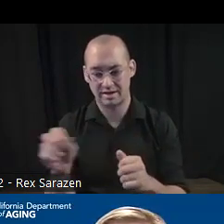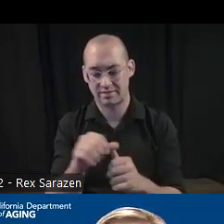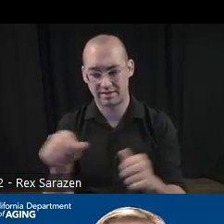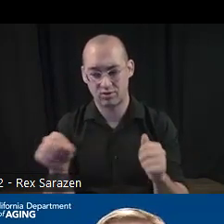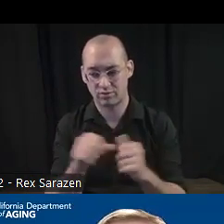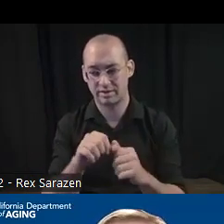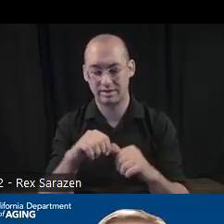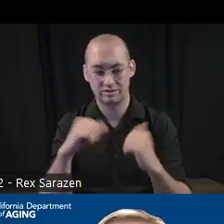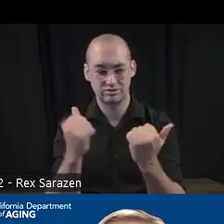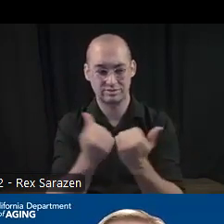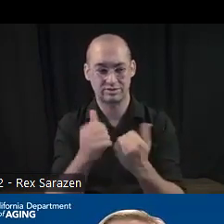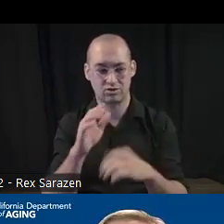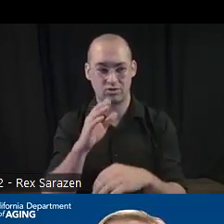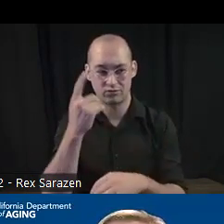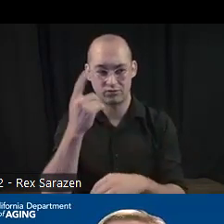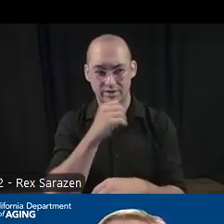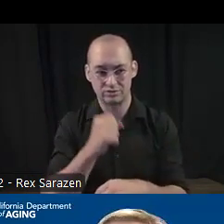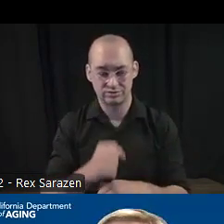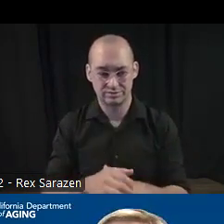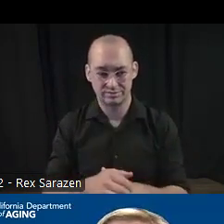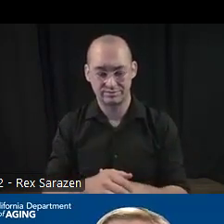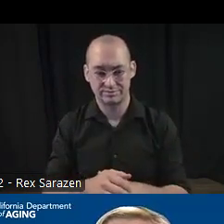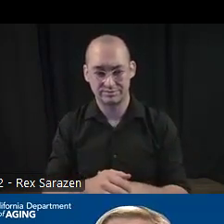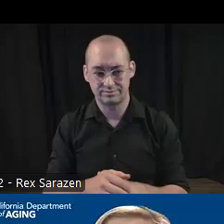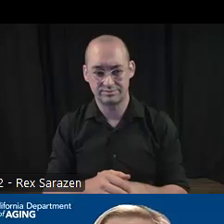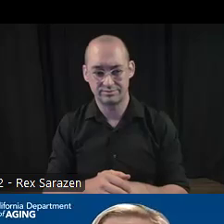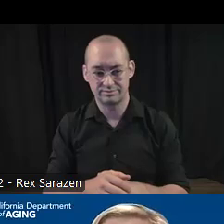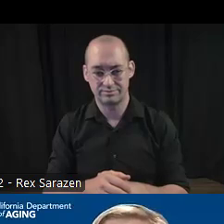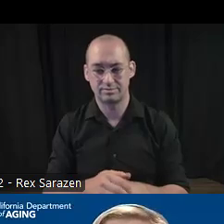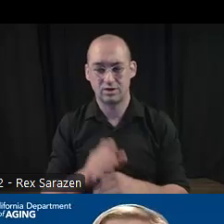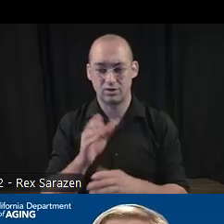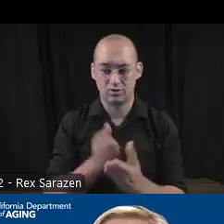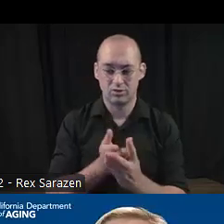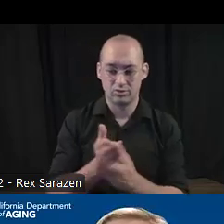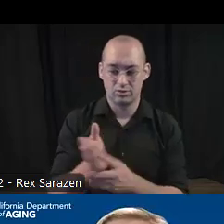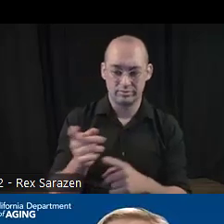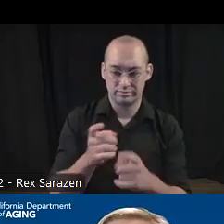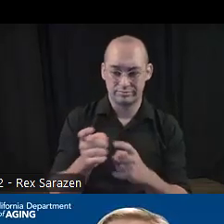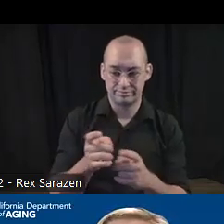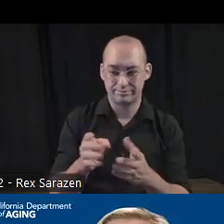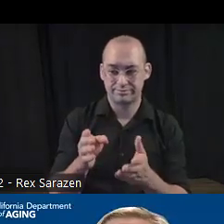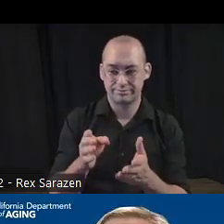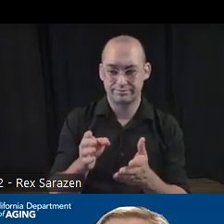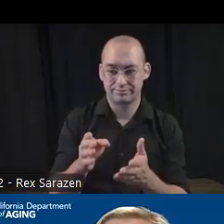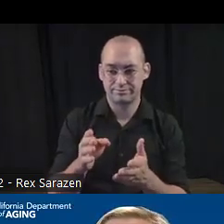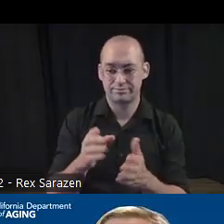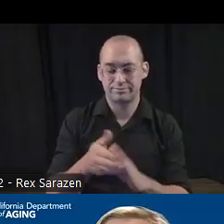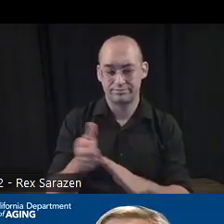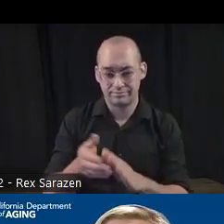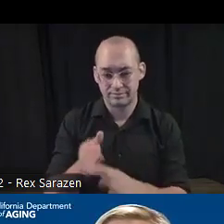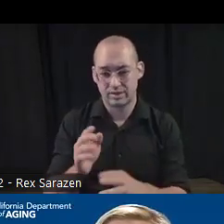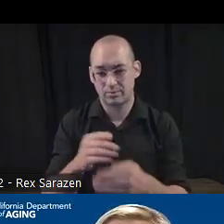on aging. So we will, through the regulatory and legislative process, we will now establish